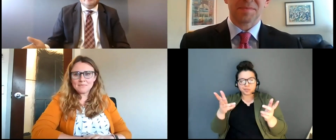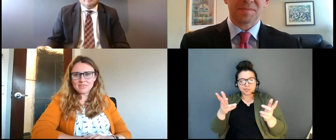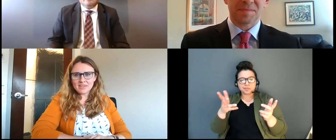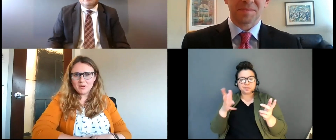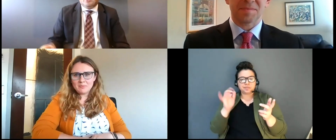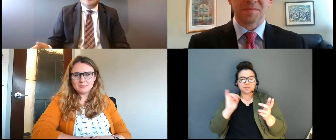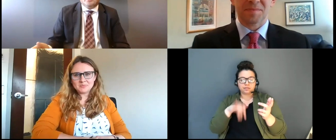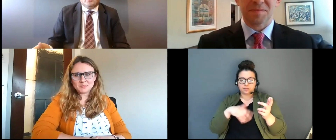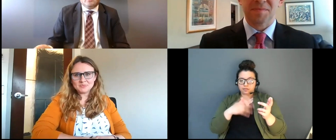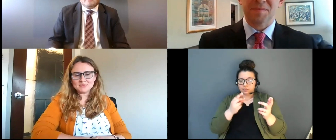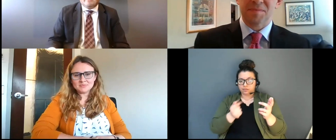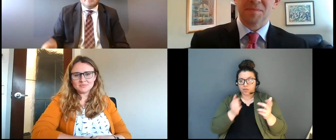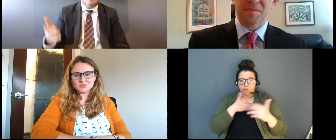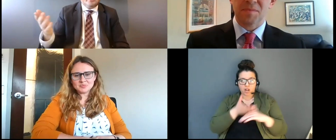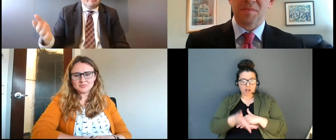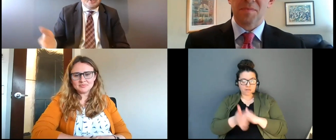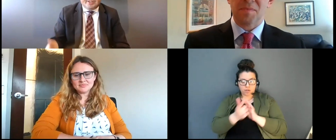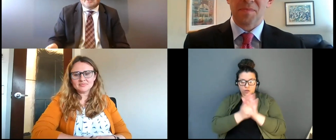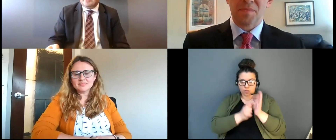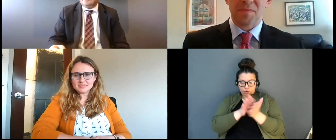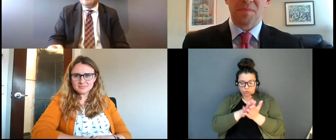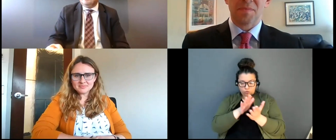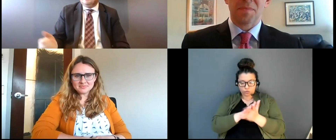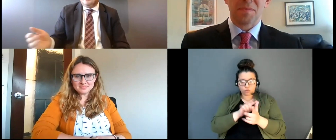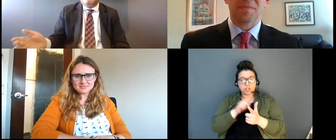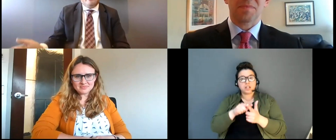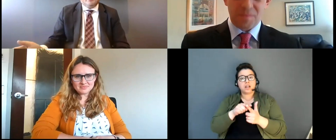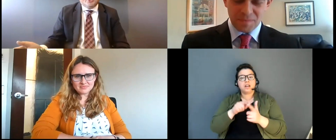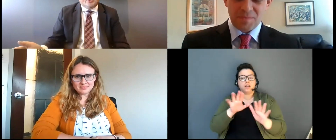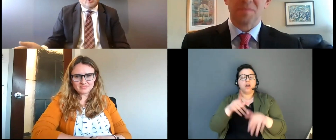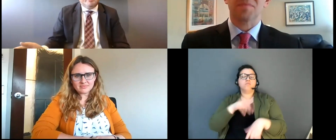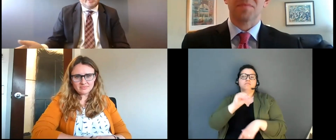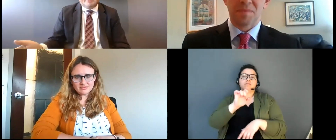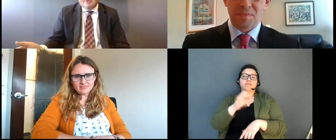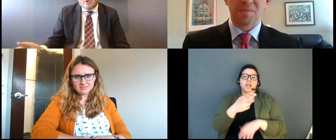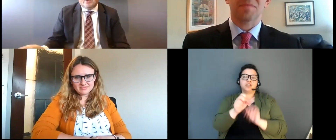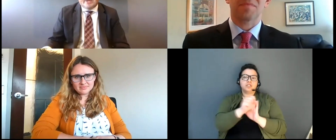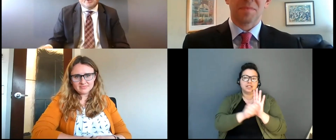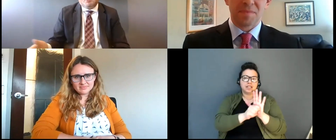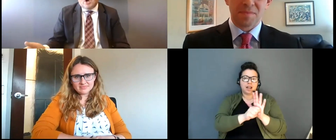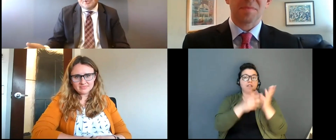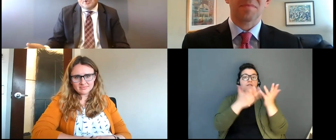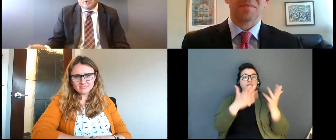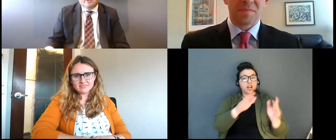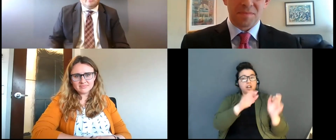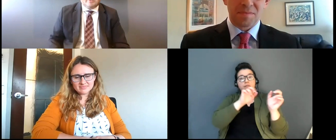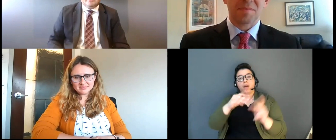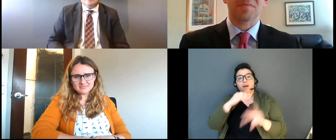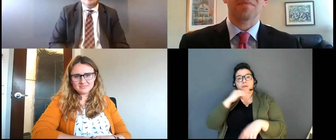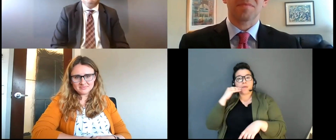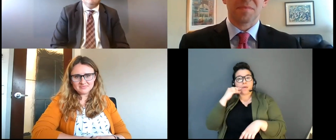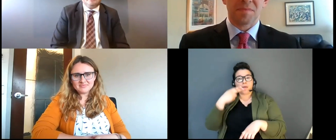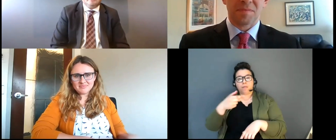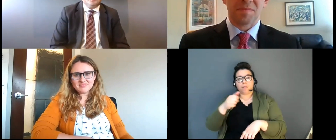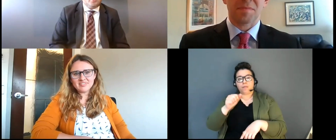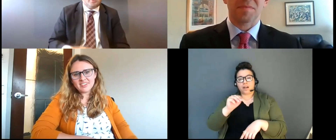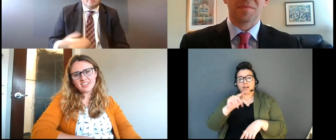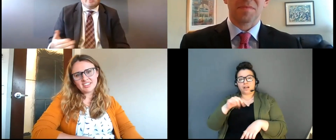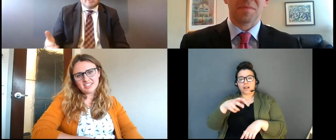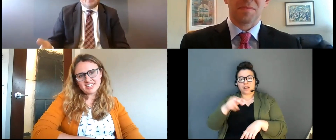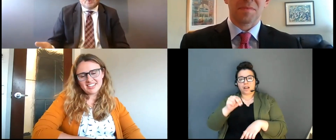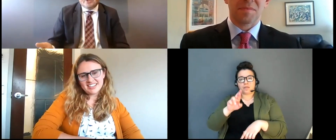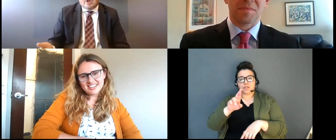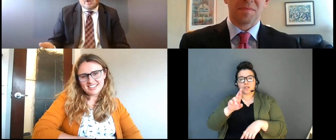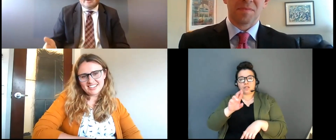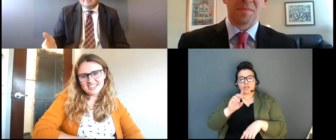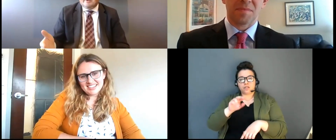right after law school, I went to Michigan State. I returned home to Hampton Roads. I was a prosecutor for at least a couple of years, where